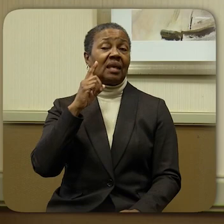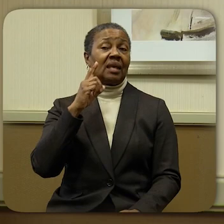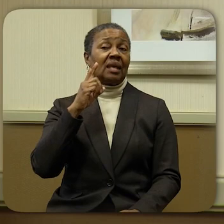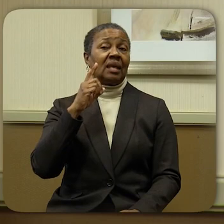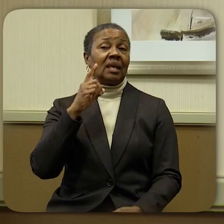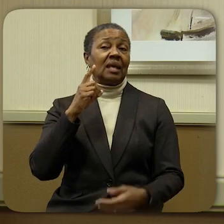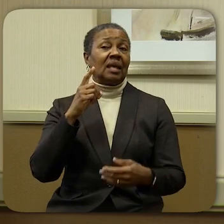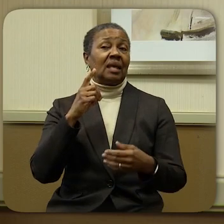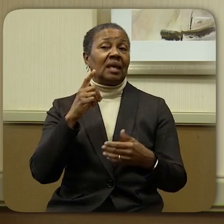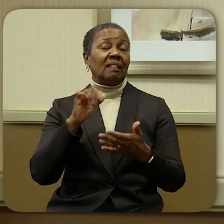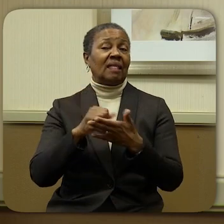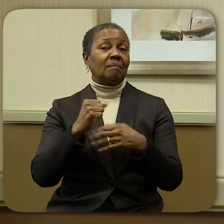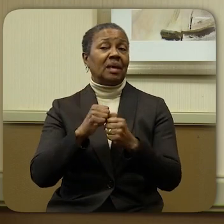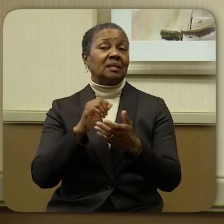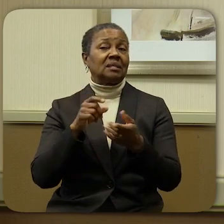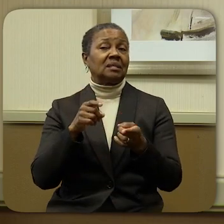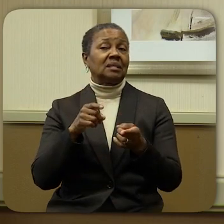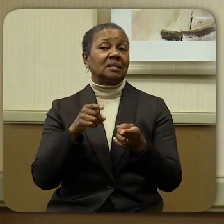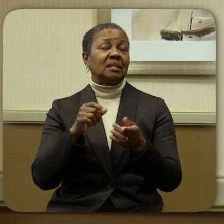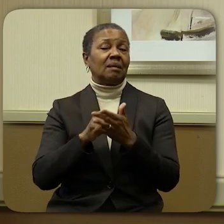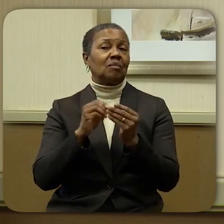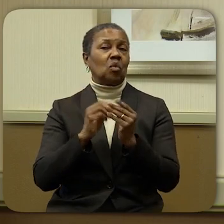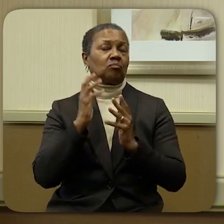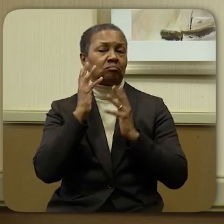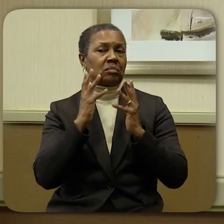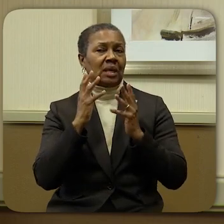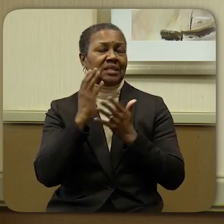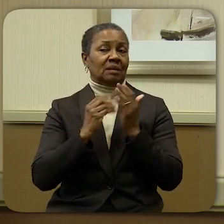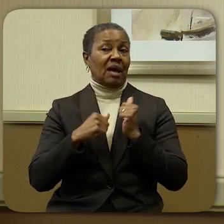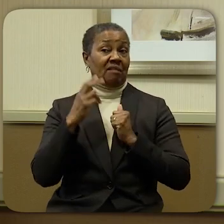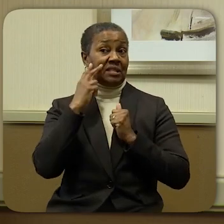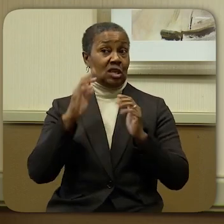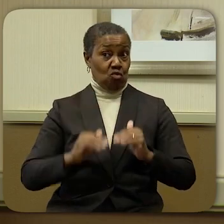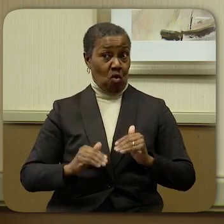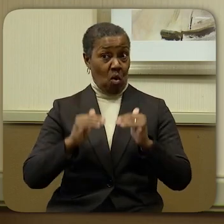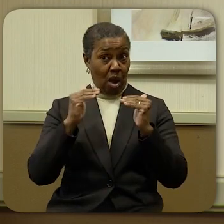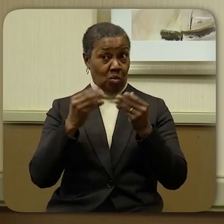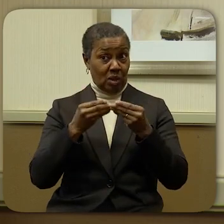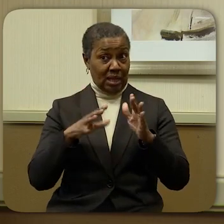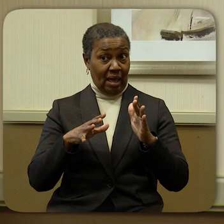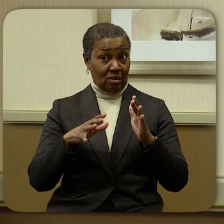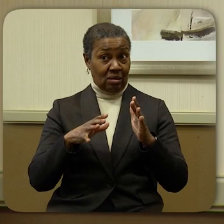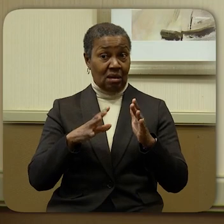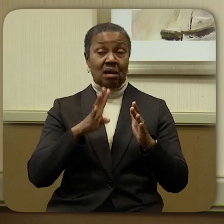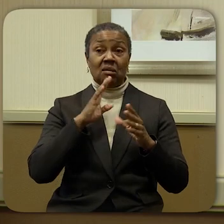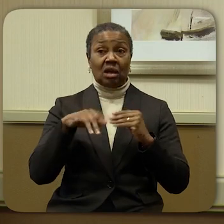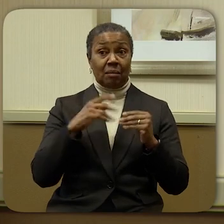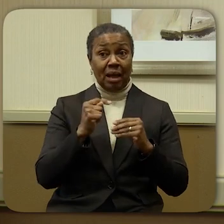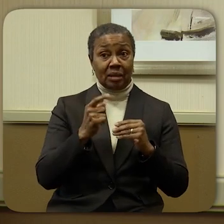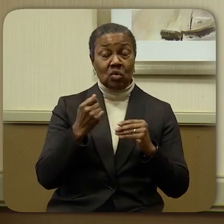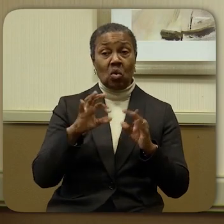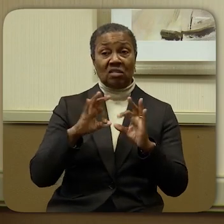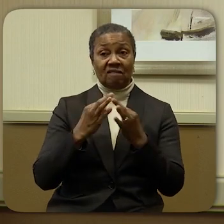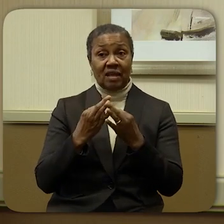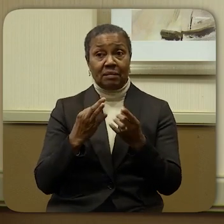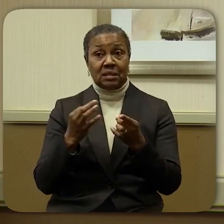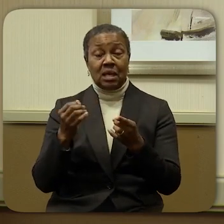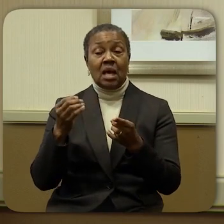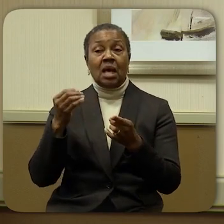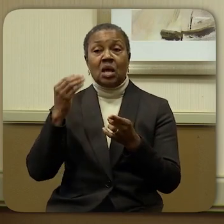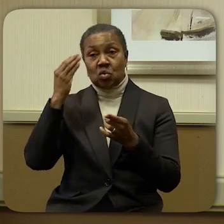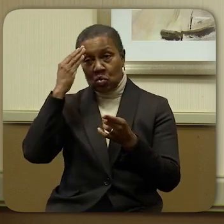harder, and some of them I've seen grow up without talking about it or their family even